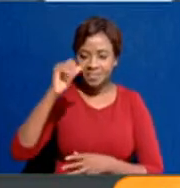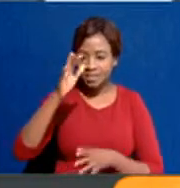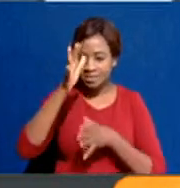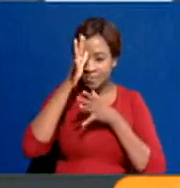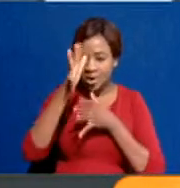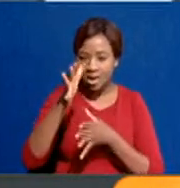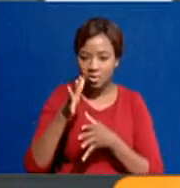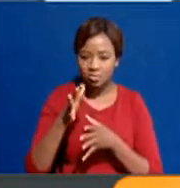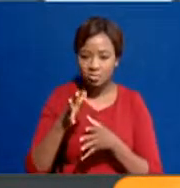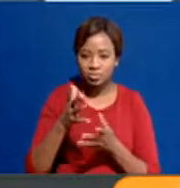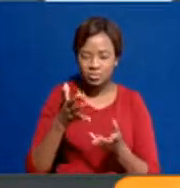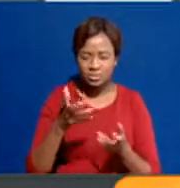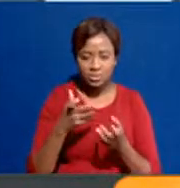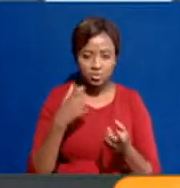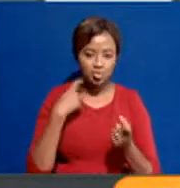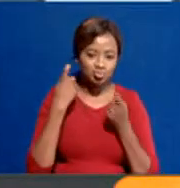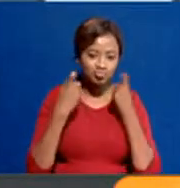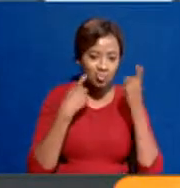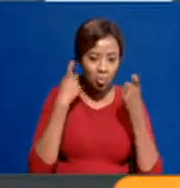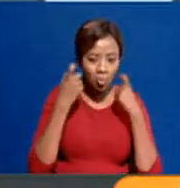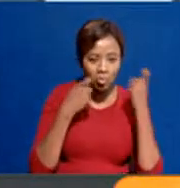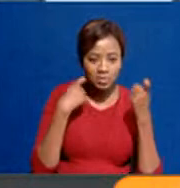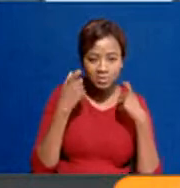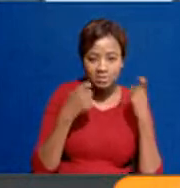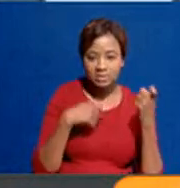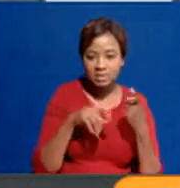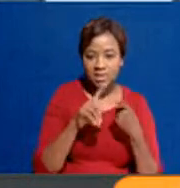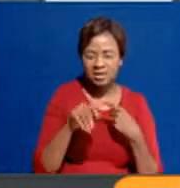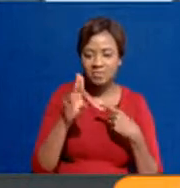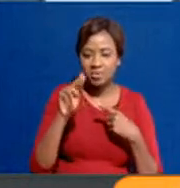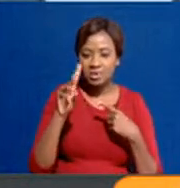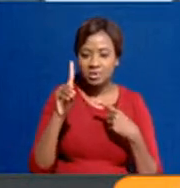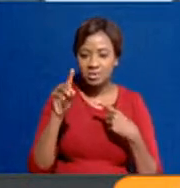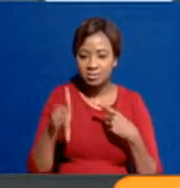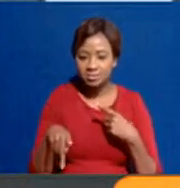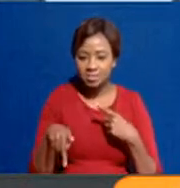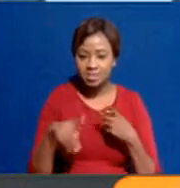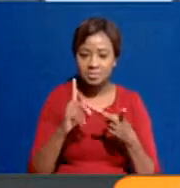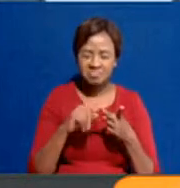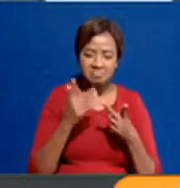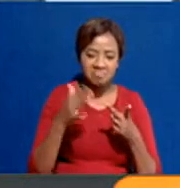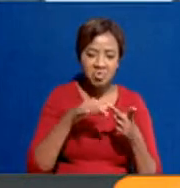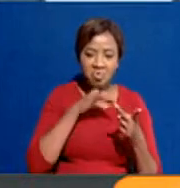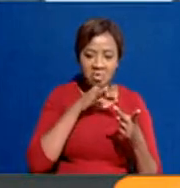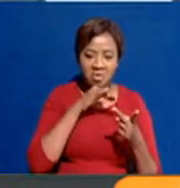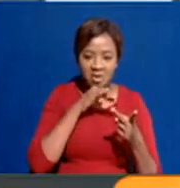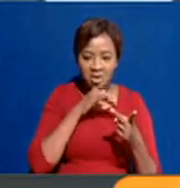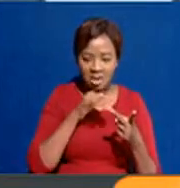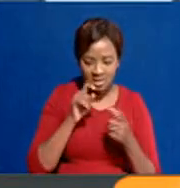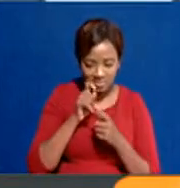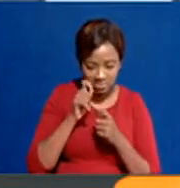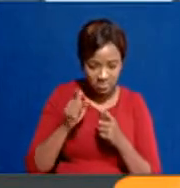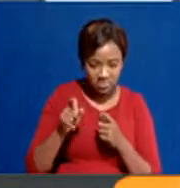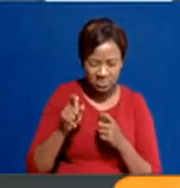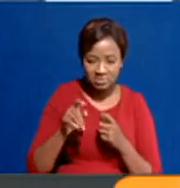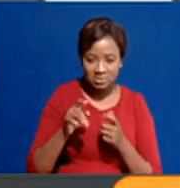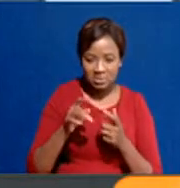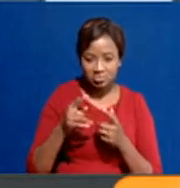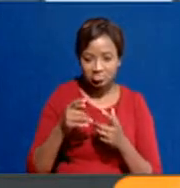time, there would be some consideration for, say, NDP wing or Raila Odinga to be specific, but that didn't happen.